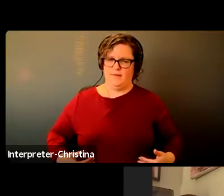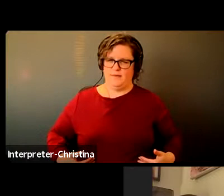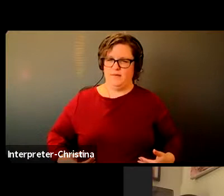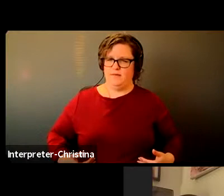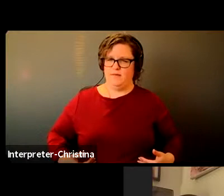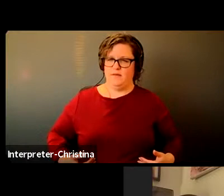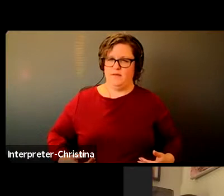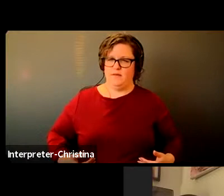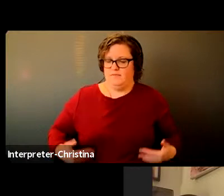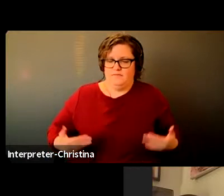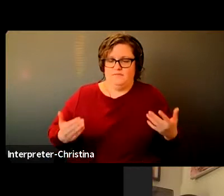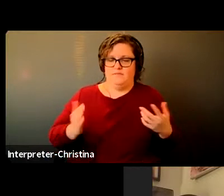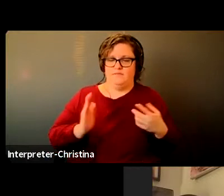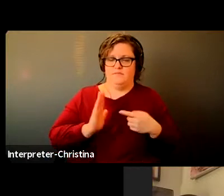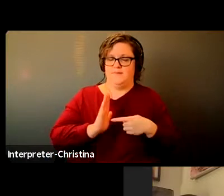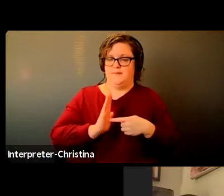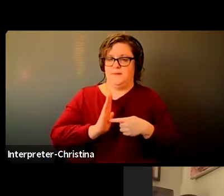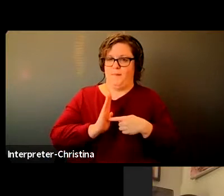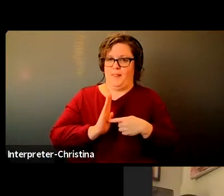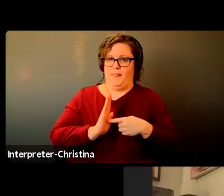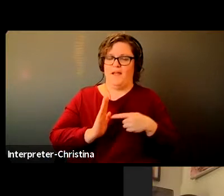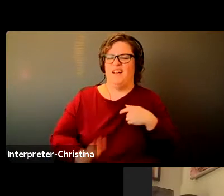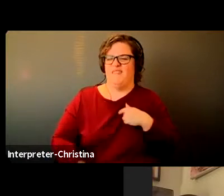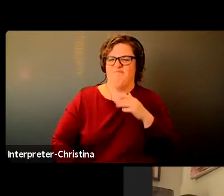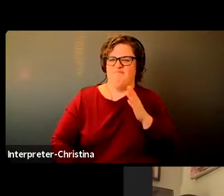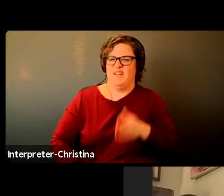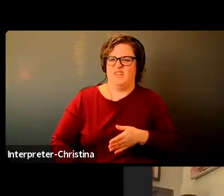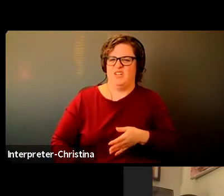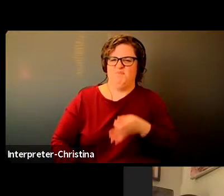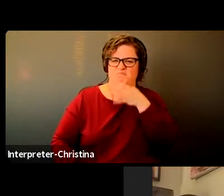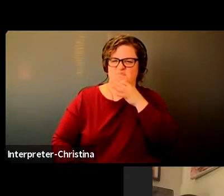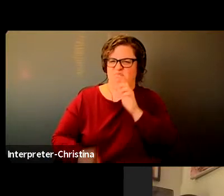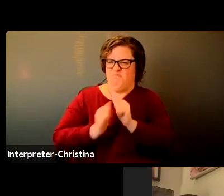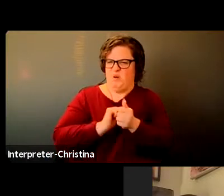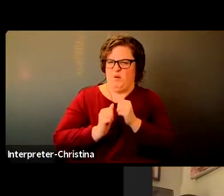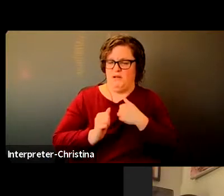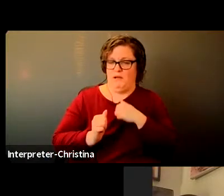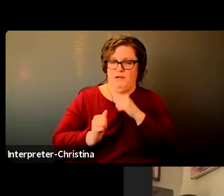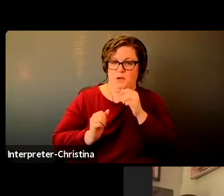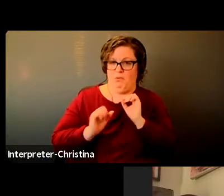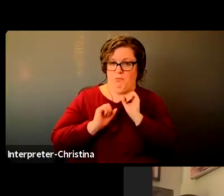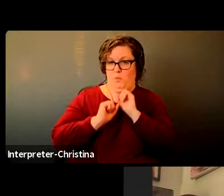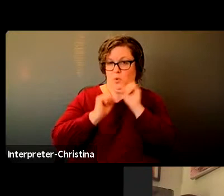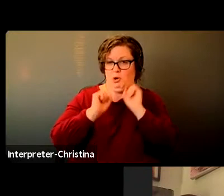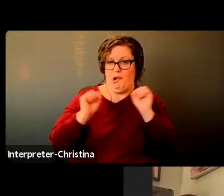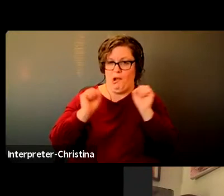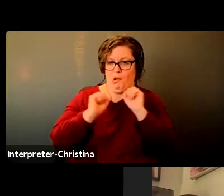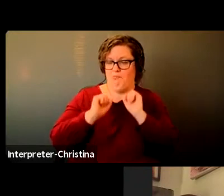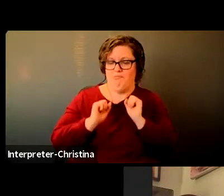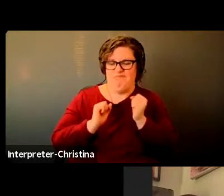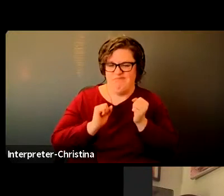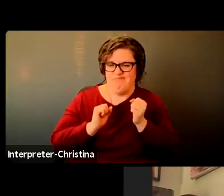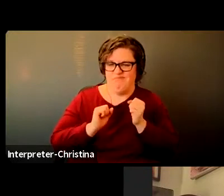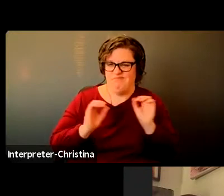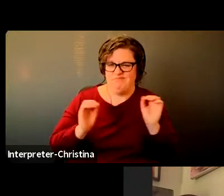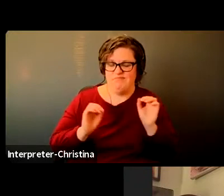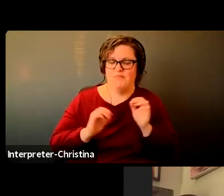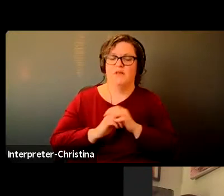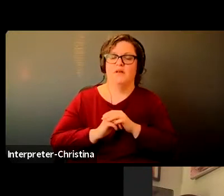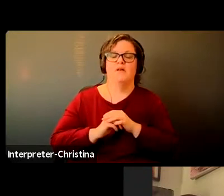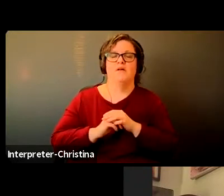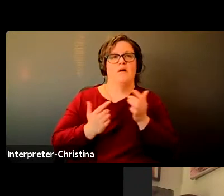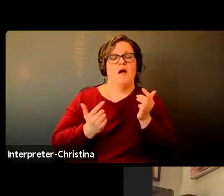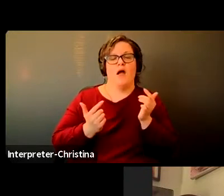Like a simple example, like I've never been a sporty person. Like, I don't work out or anything like that. A year before my so in